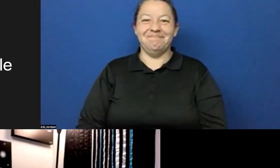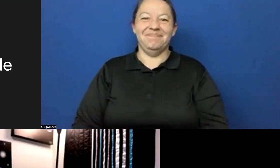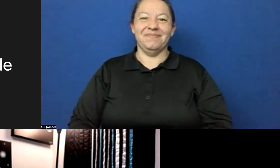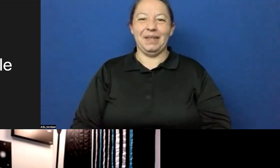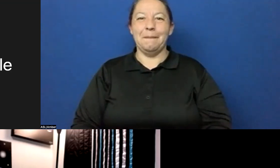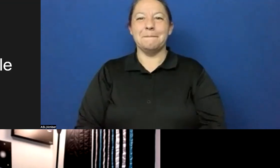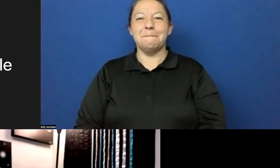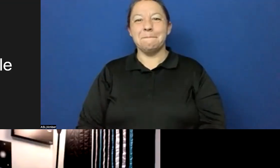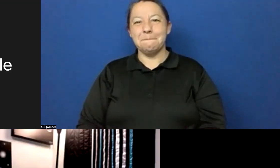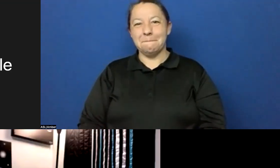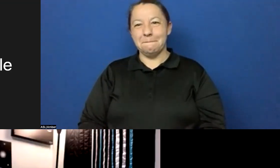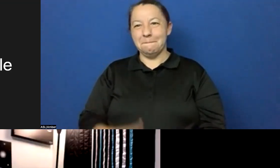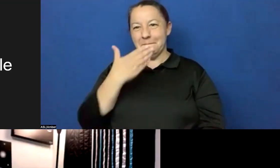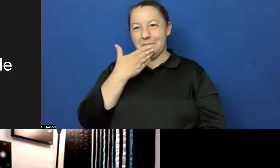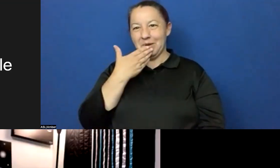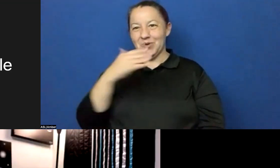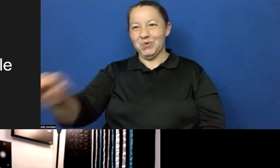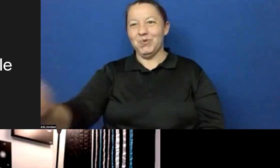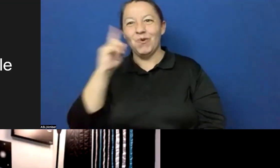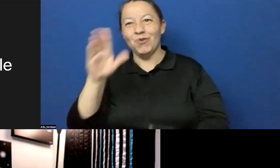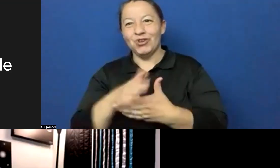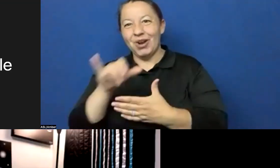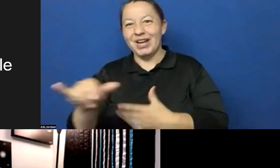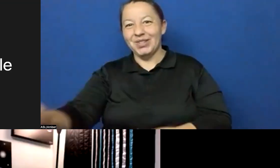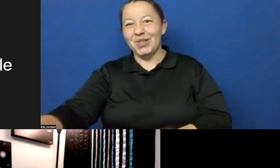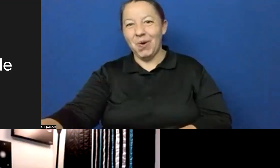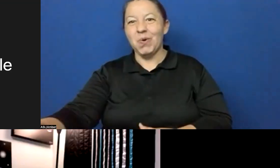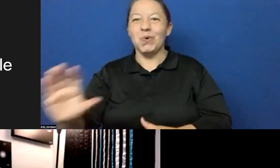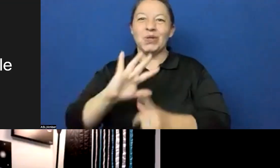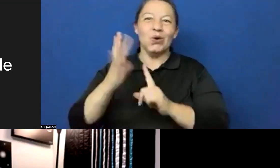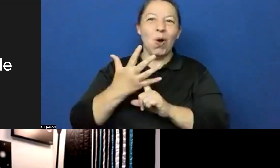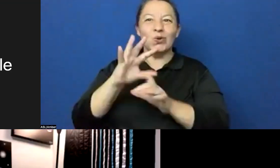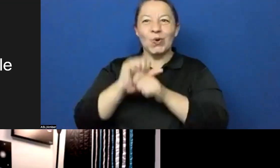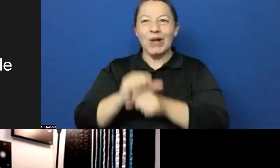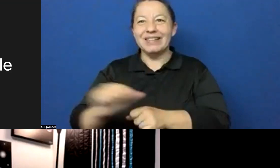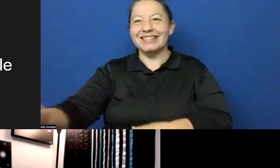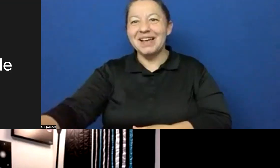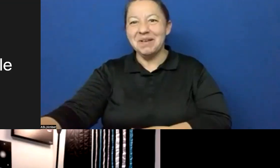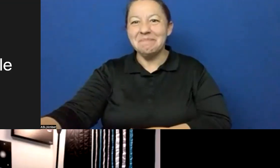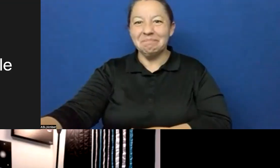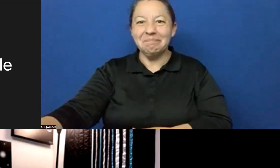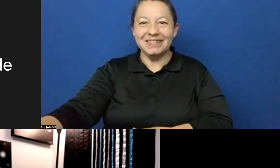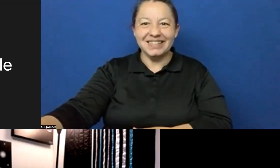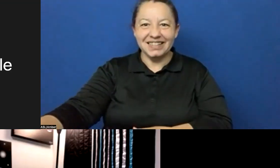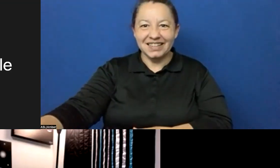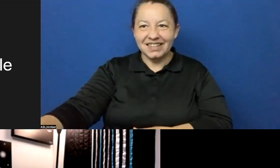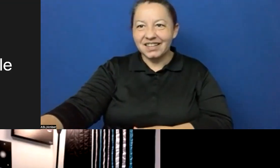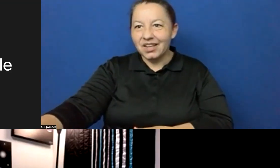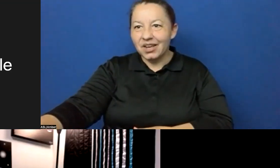So And- thank know, you I for was- sharing those cultural customs and practices.